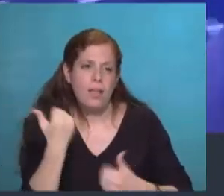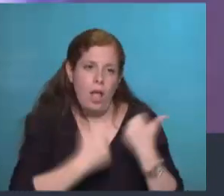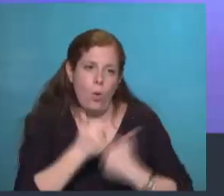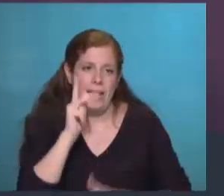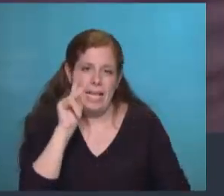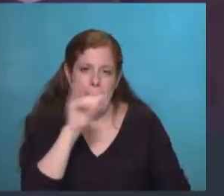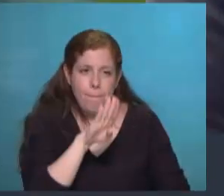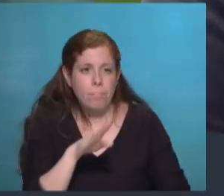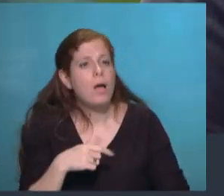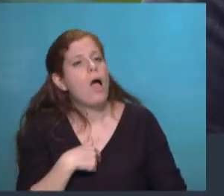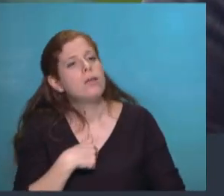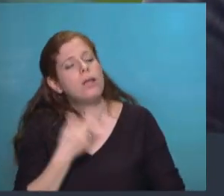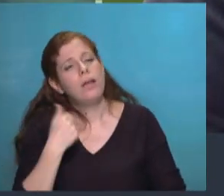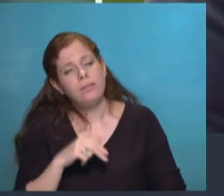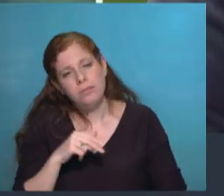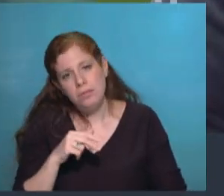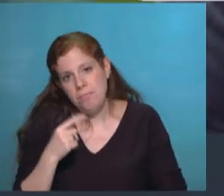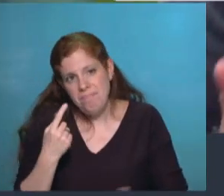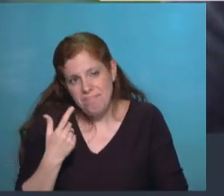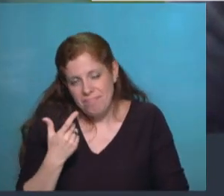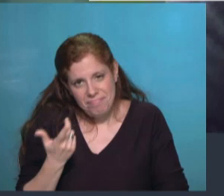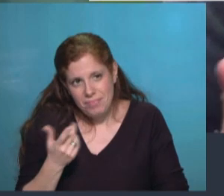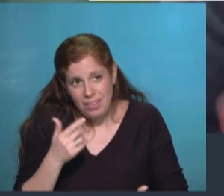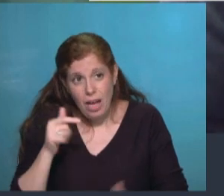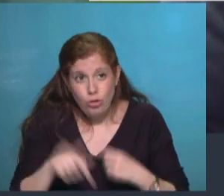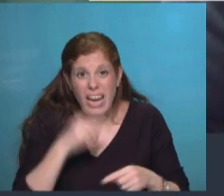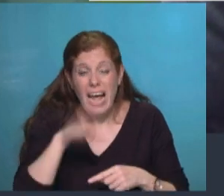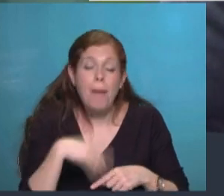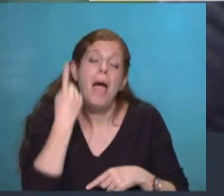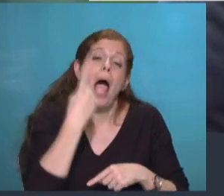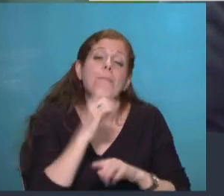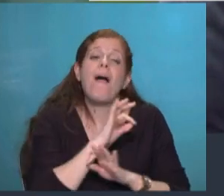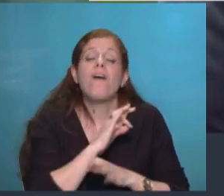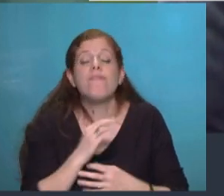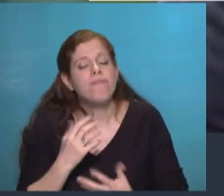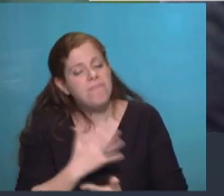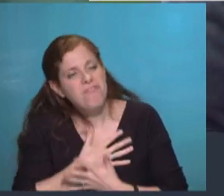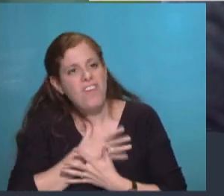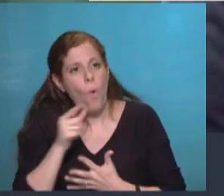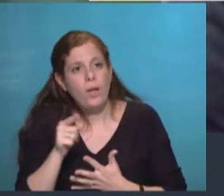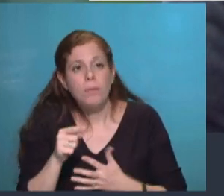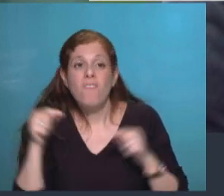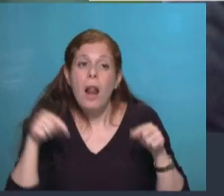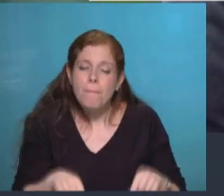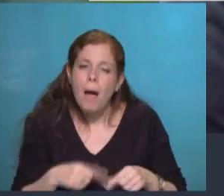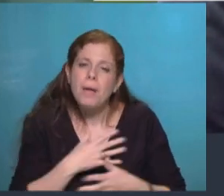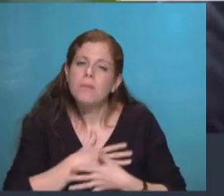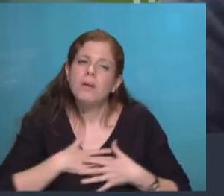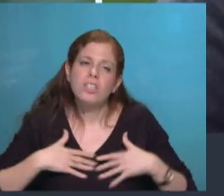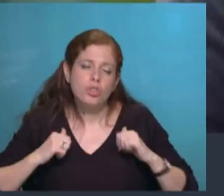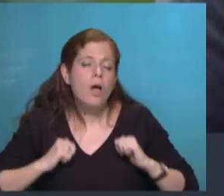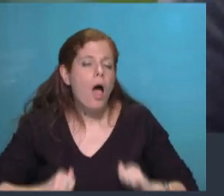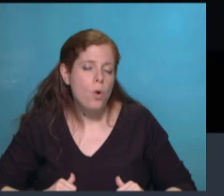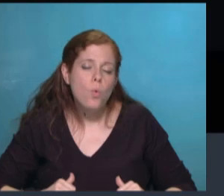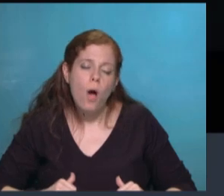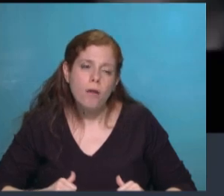one on bets, and this year I became again one of the favorites in the bets, and but this time I feel absolutely